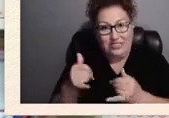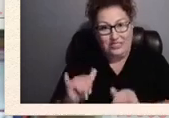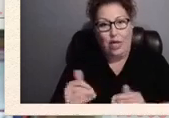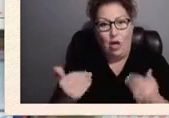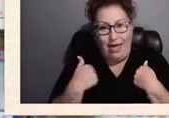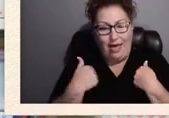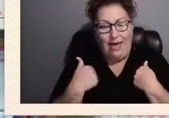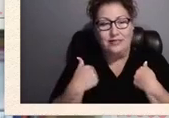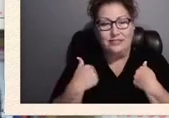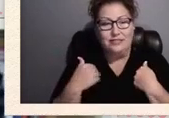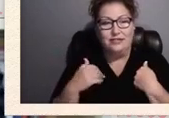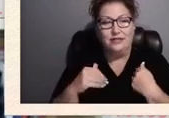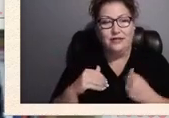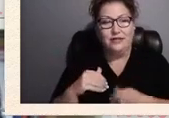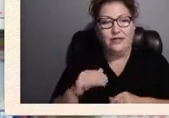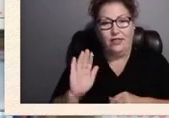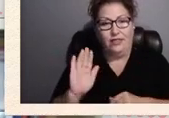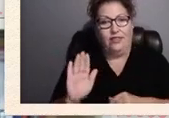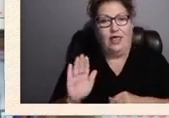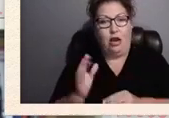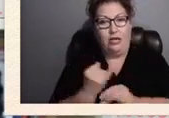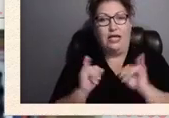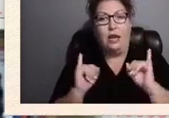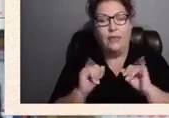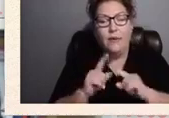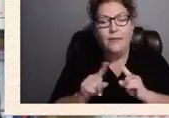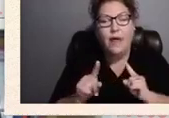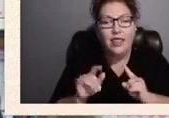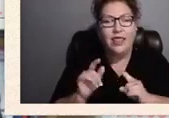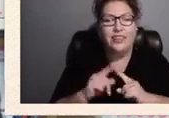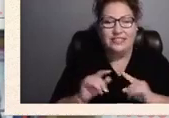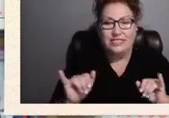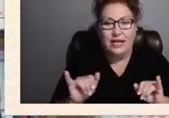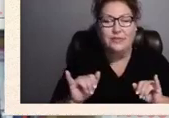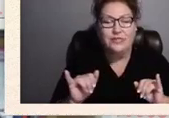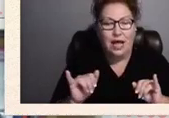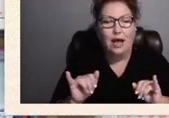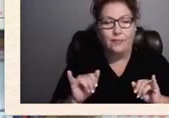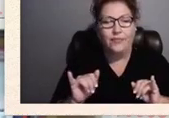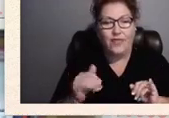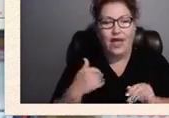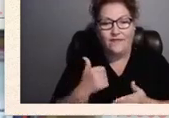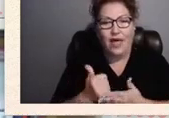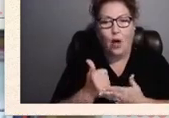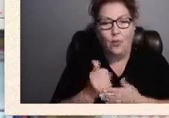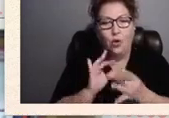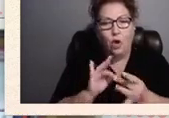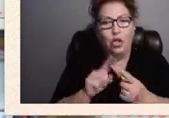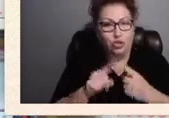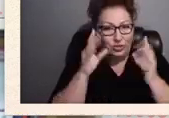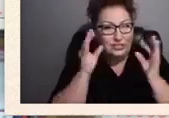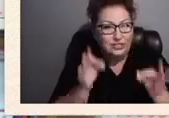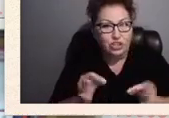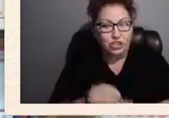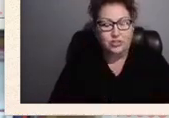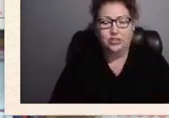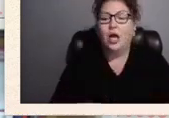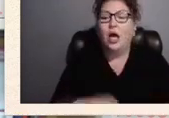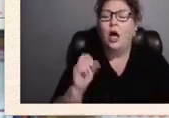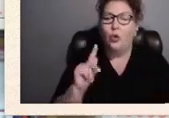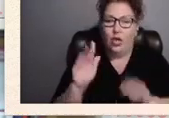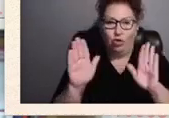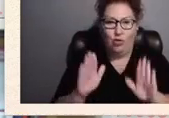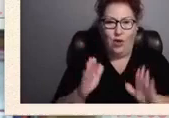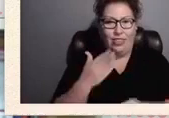their autonomy, but at the same time, get that assistance that they need in regarding making decisions. Great, thank you.